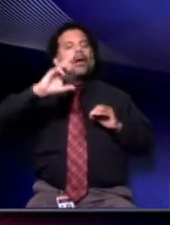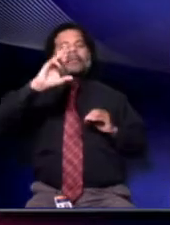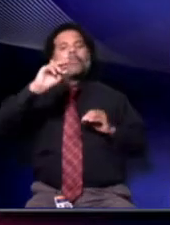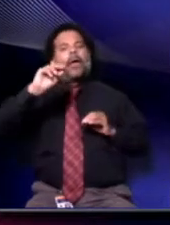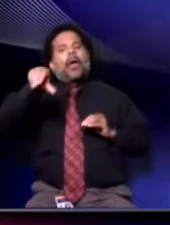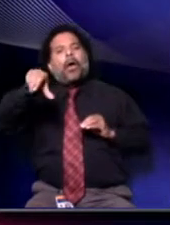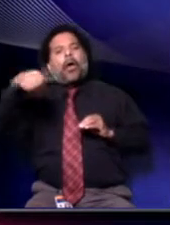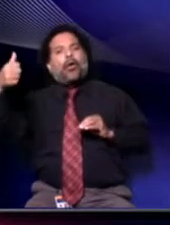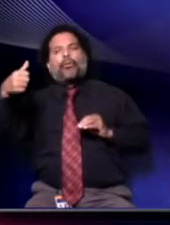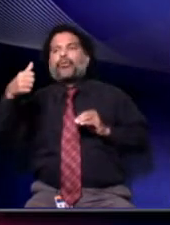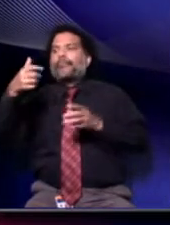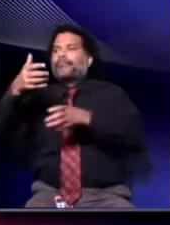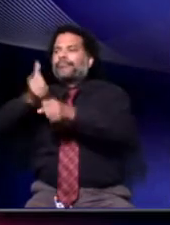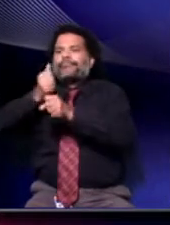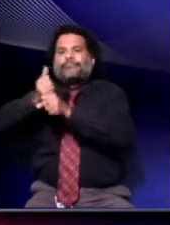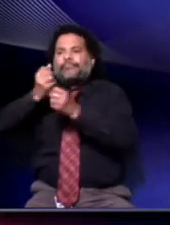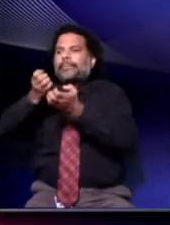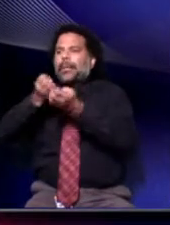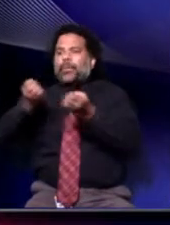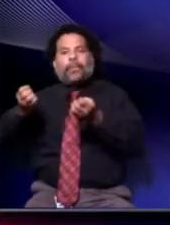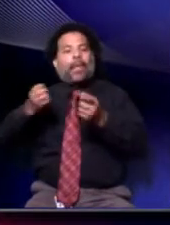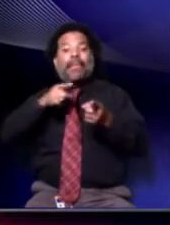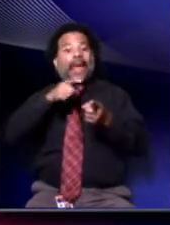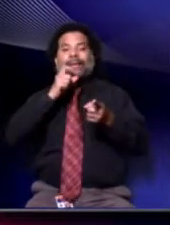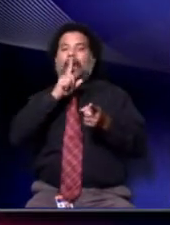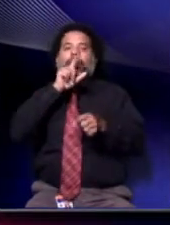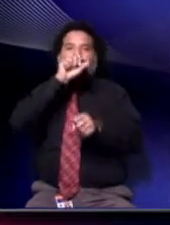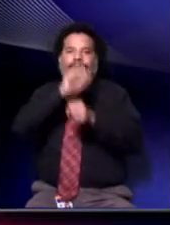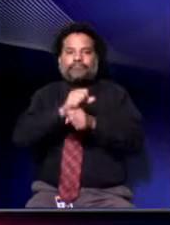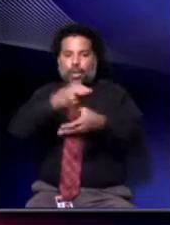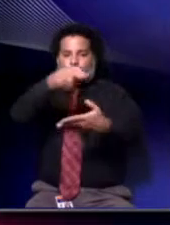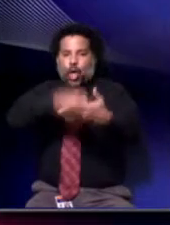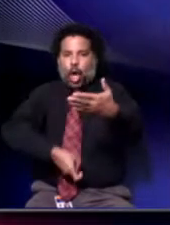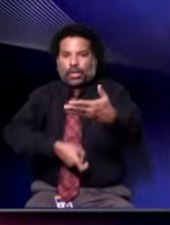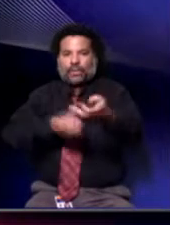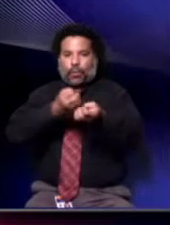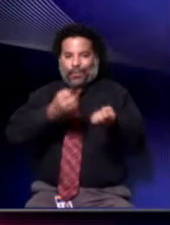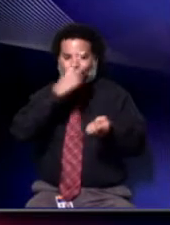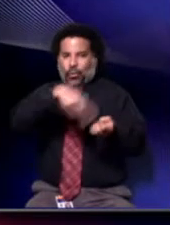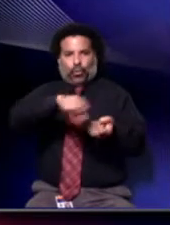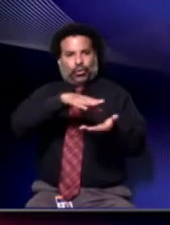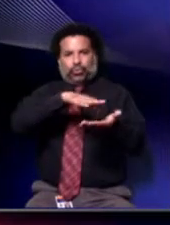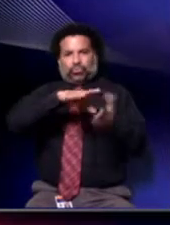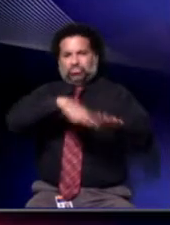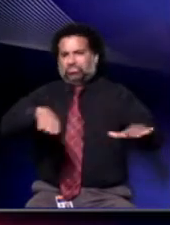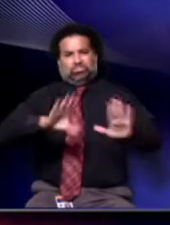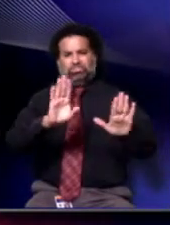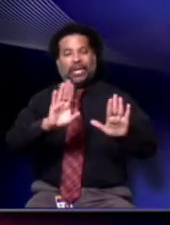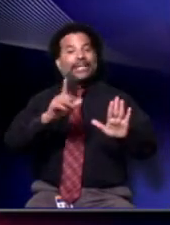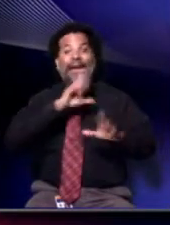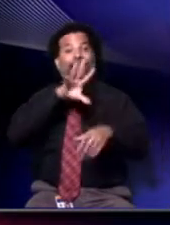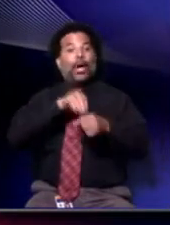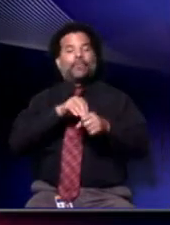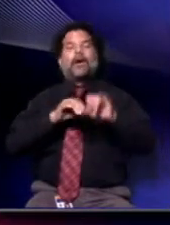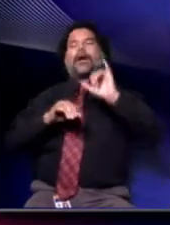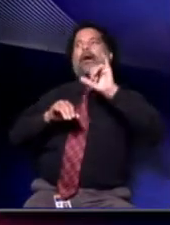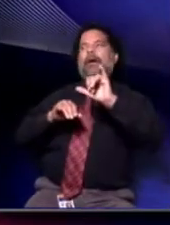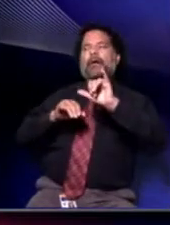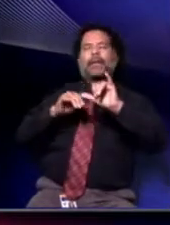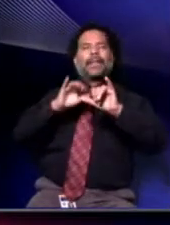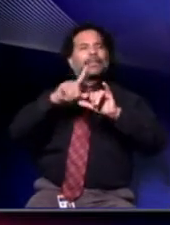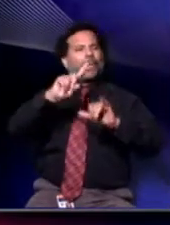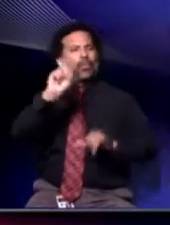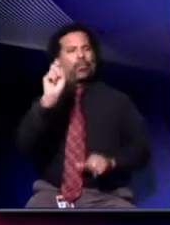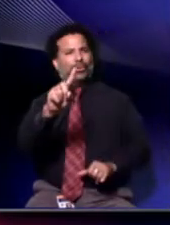equipment, but this doesn't portray the true cost of all the equipment that goes to those kids, absolutely. So that's not in here. Okay, yeah, because I mean, I guess that's